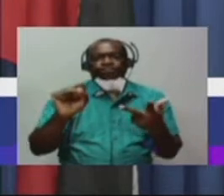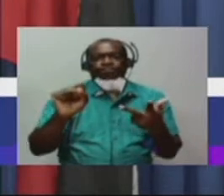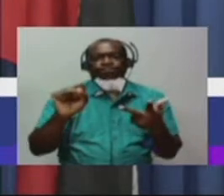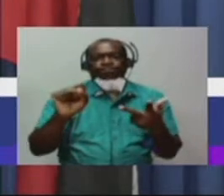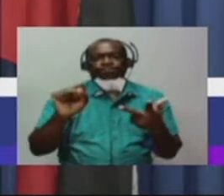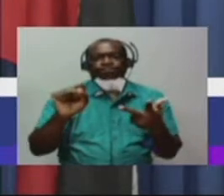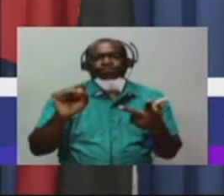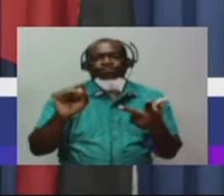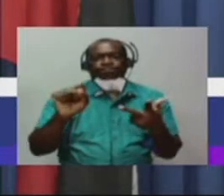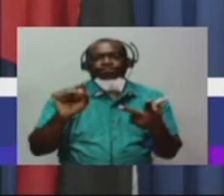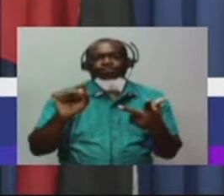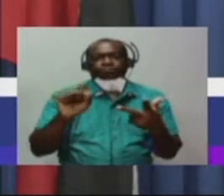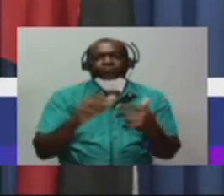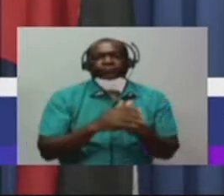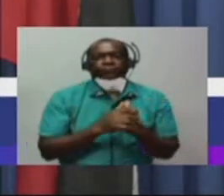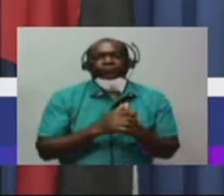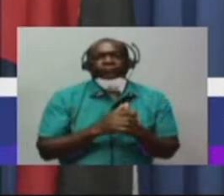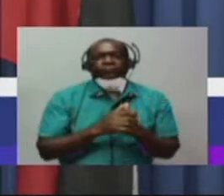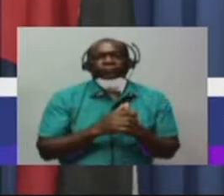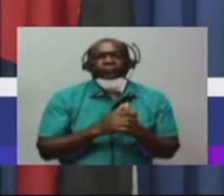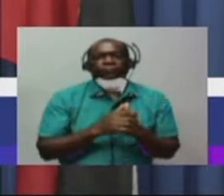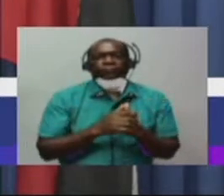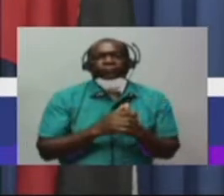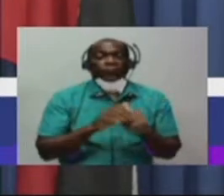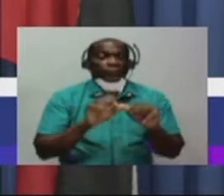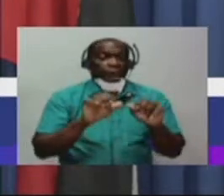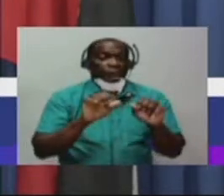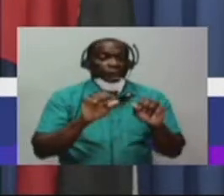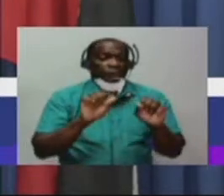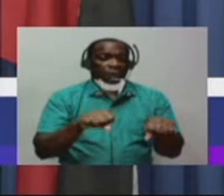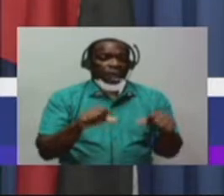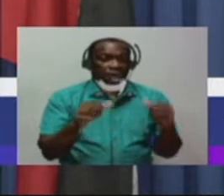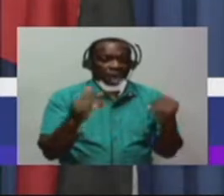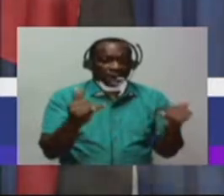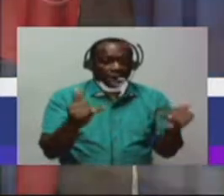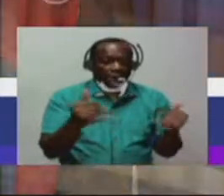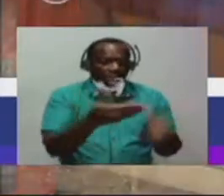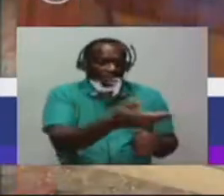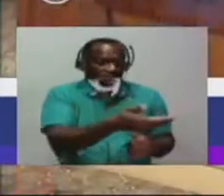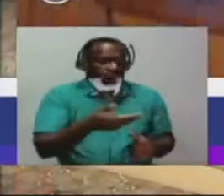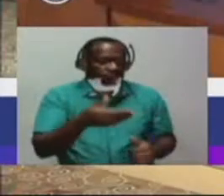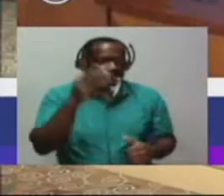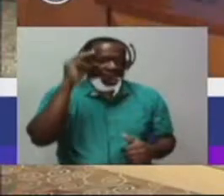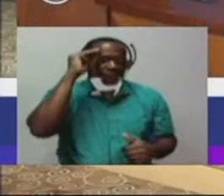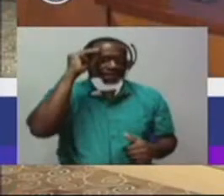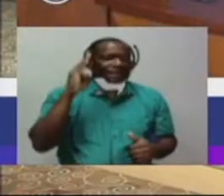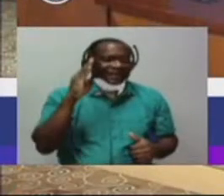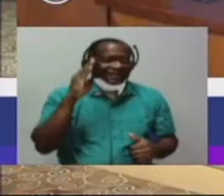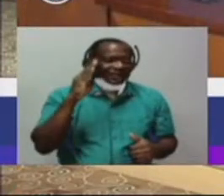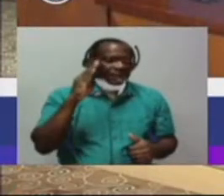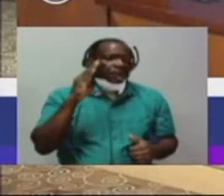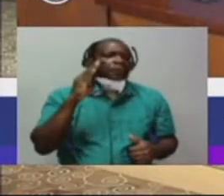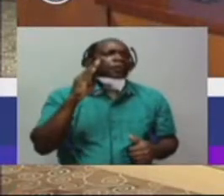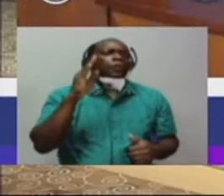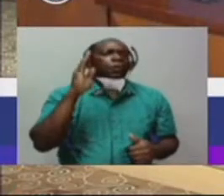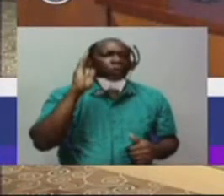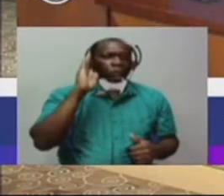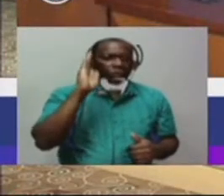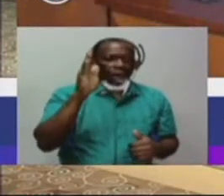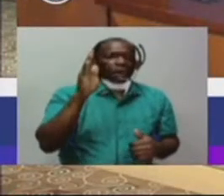Could we have at this stage the Minister who will brief us on